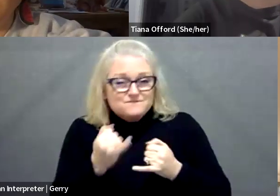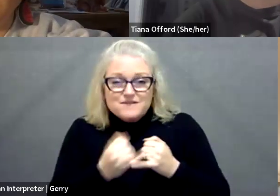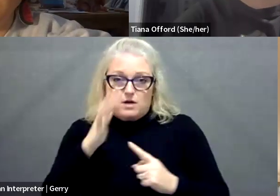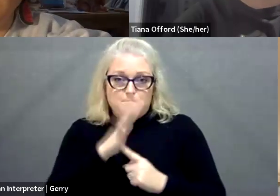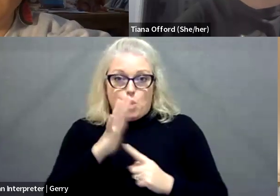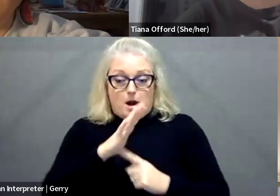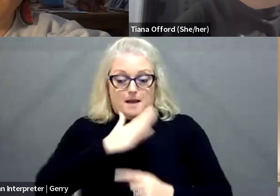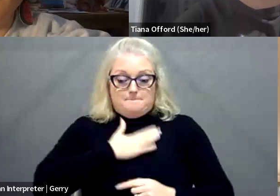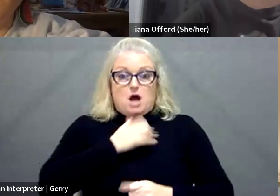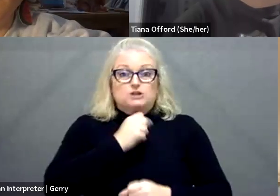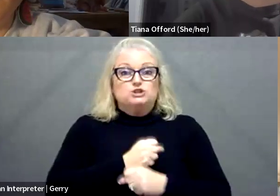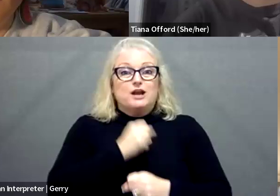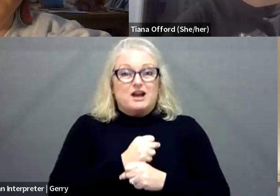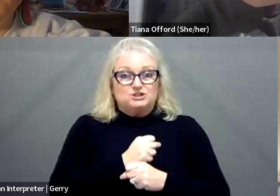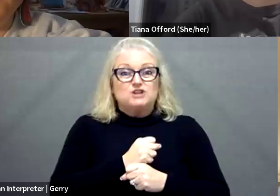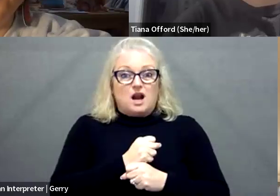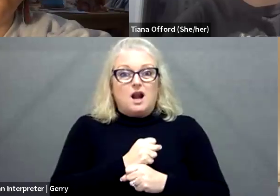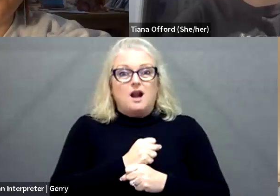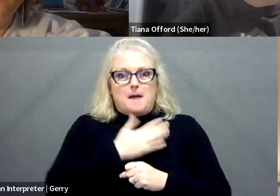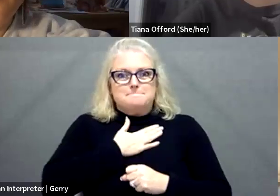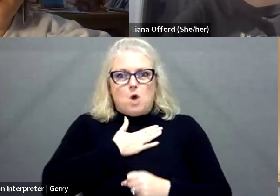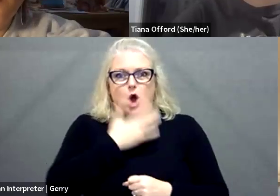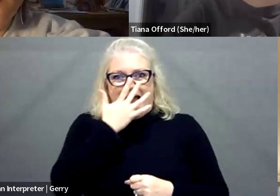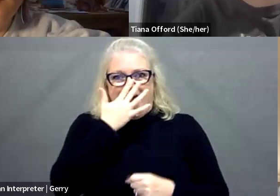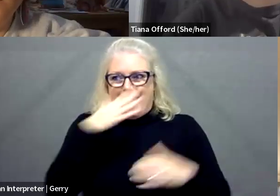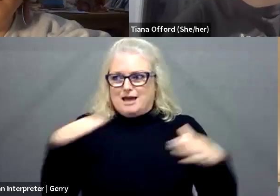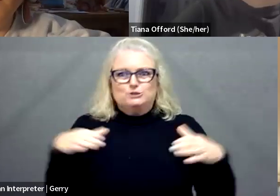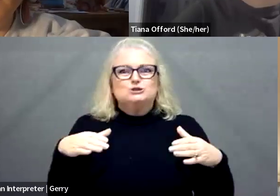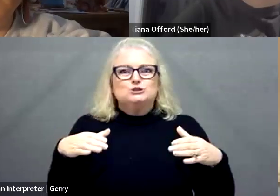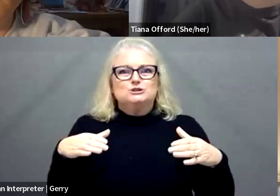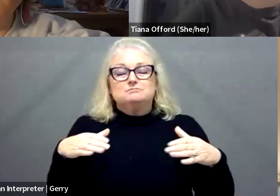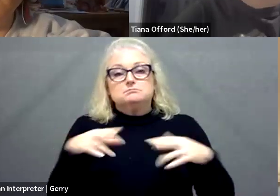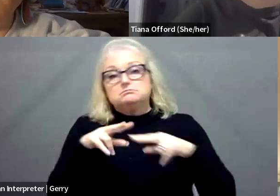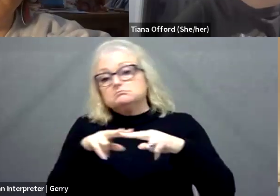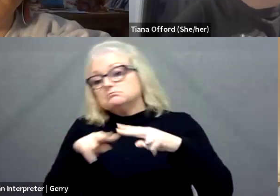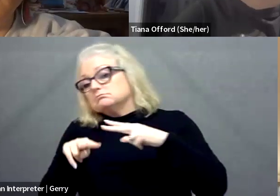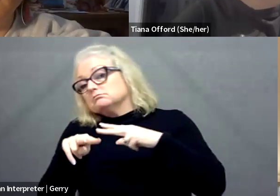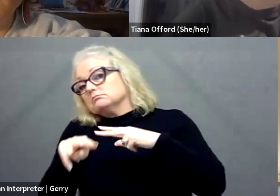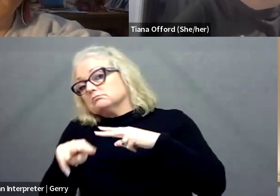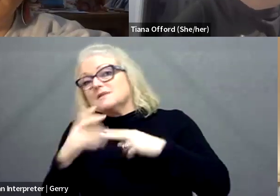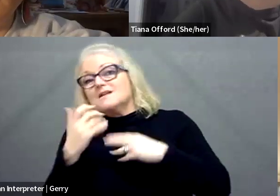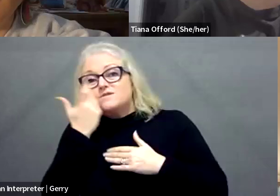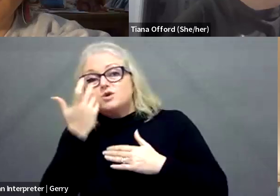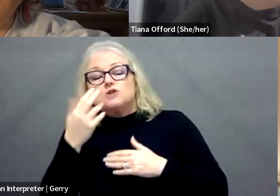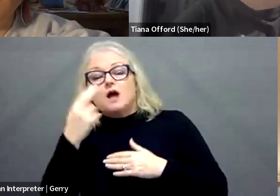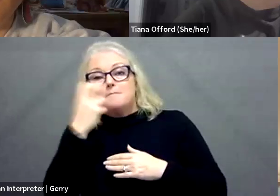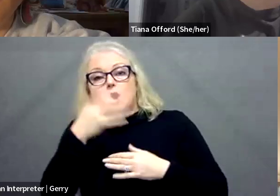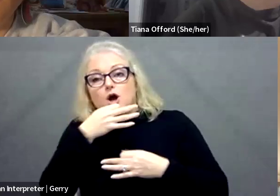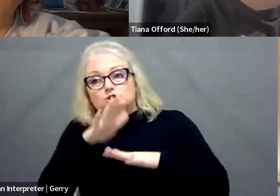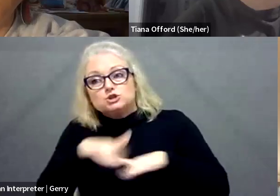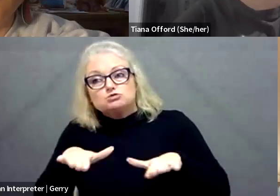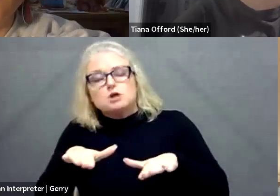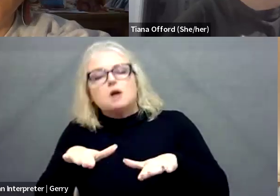my generation specifically. I know future generations of blind children are being raised more on